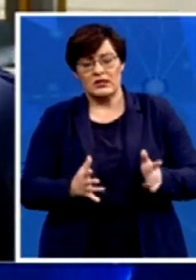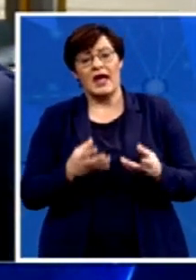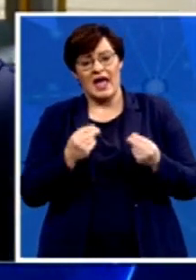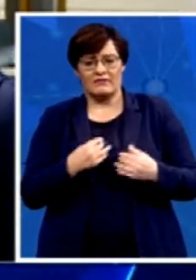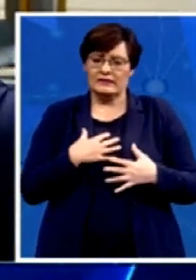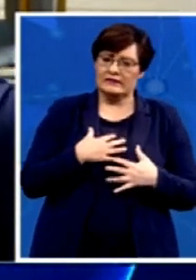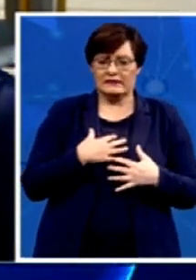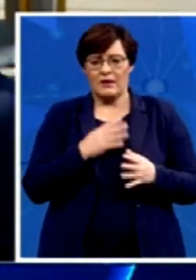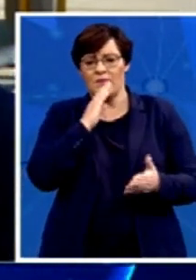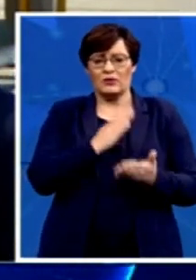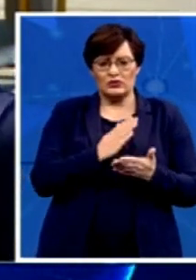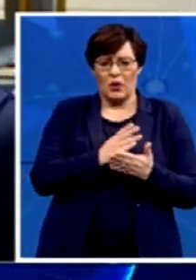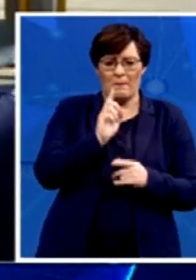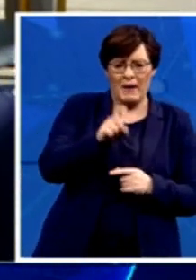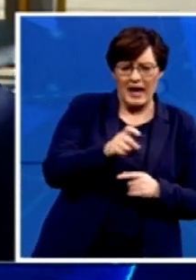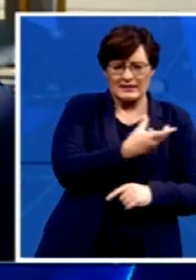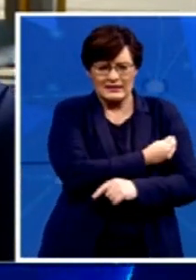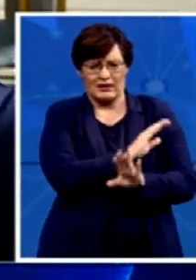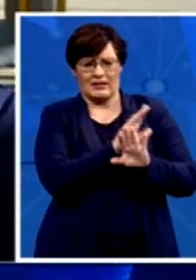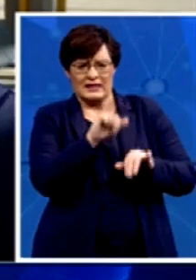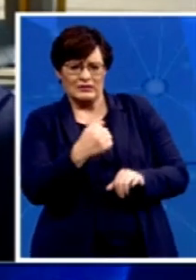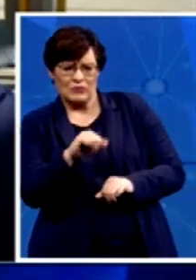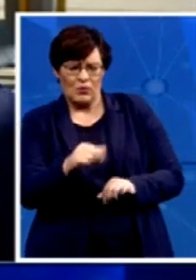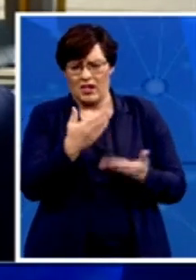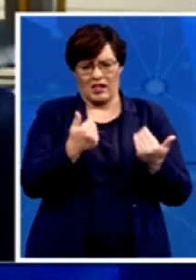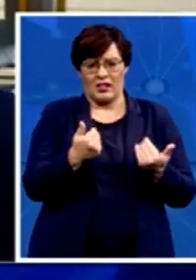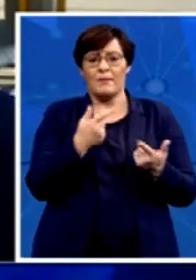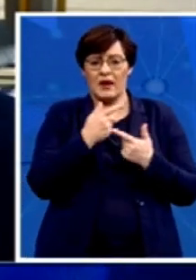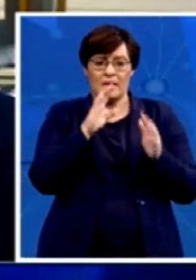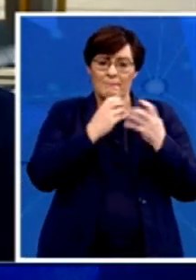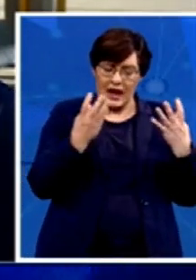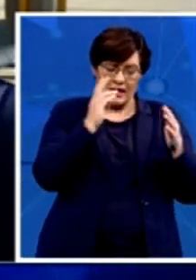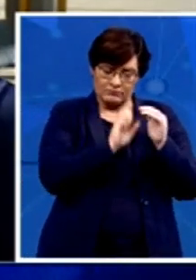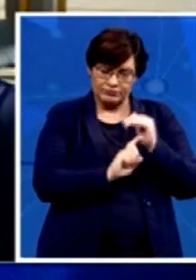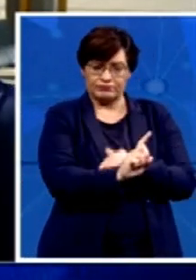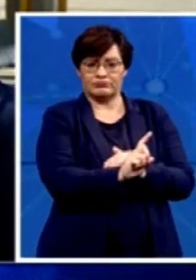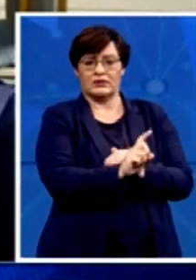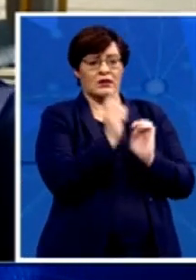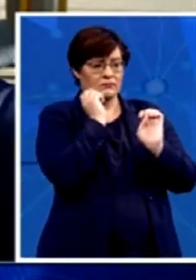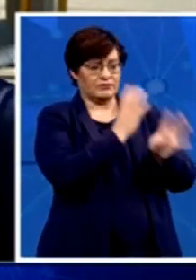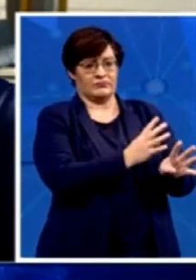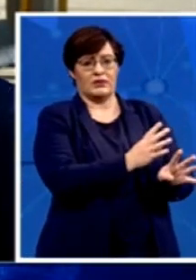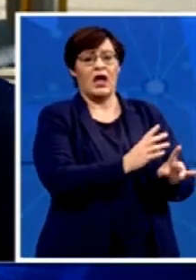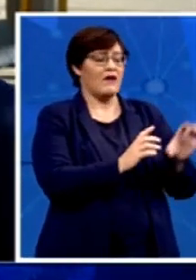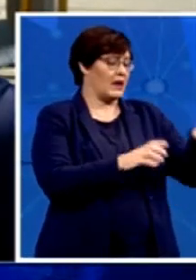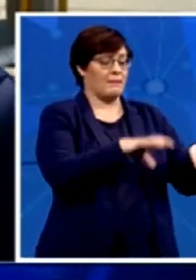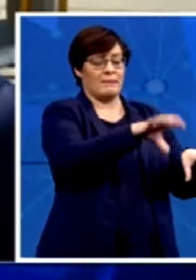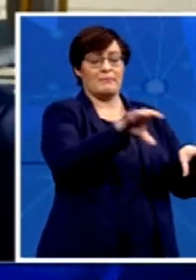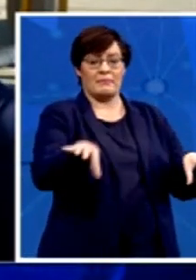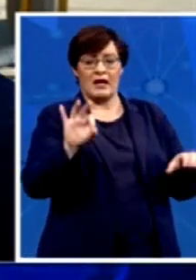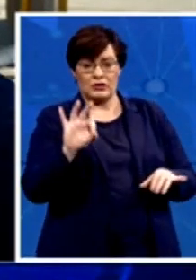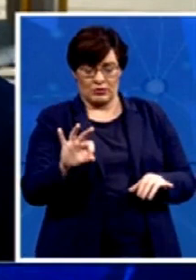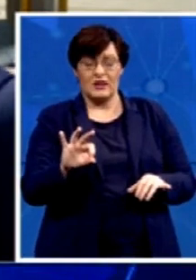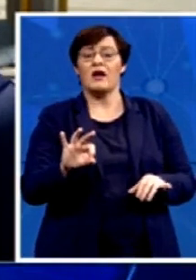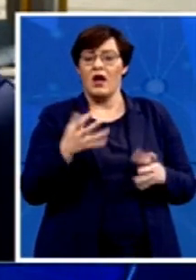course, many students went to the vaccination sites that we have in the 3 multiple campuses of the University of the Free State, to the sites that are available to